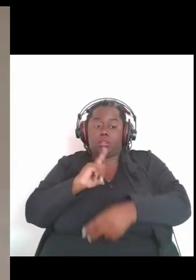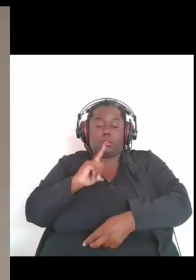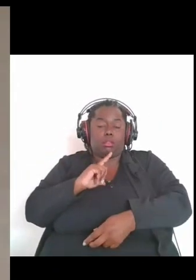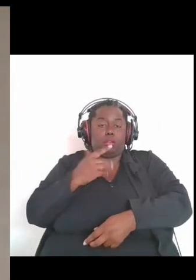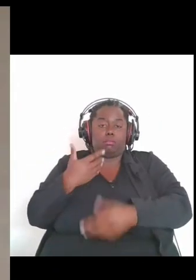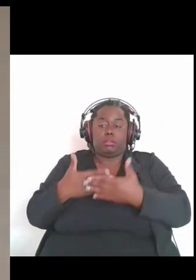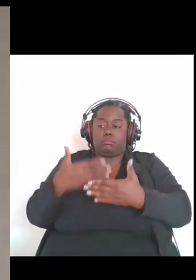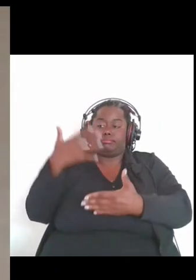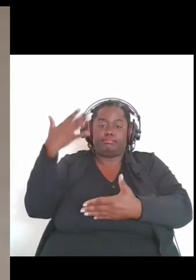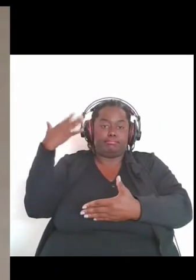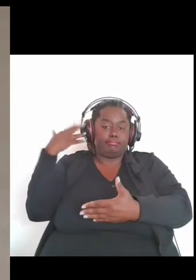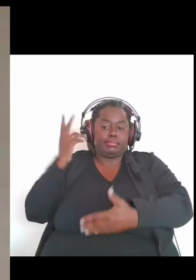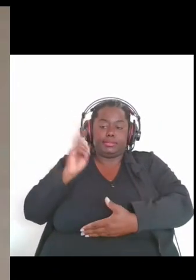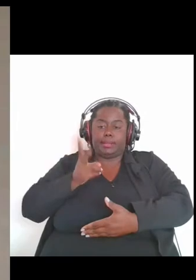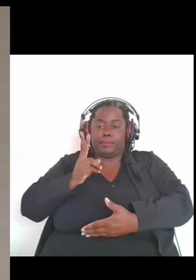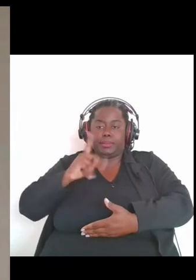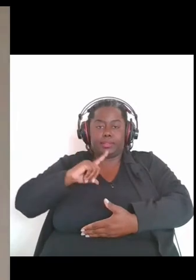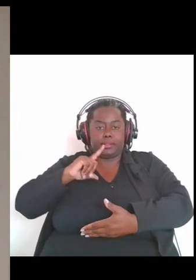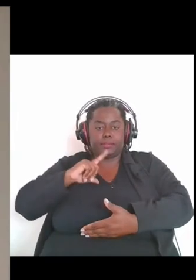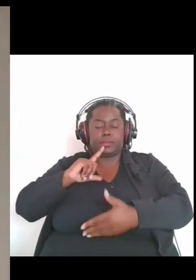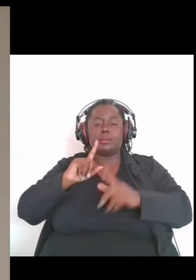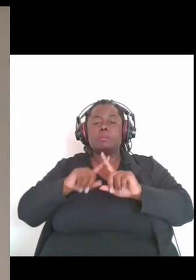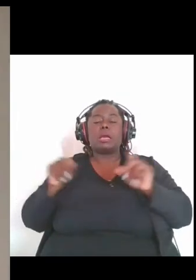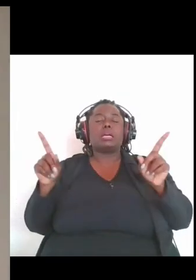they were not